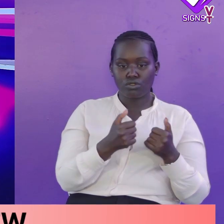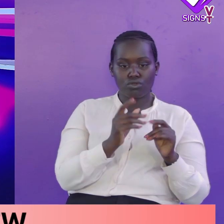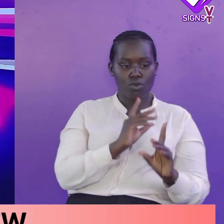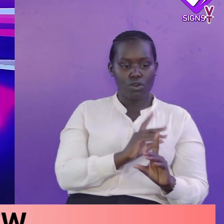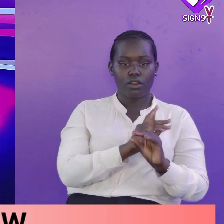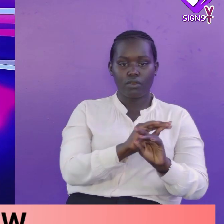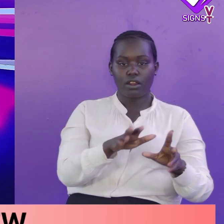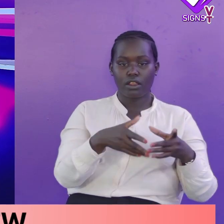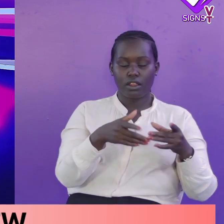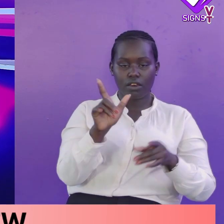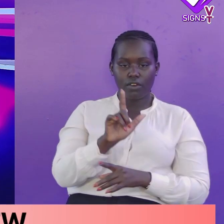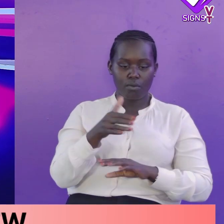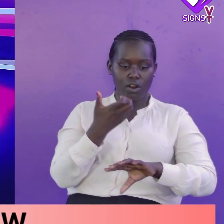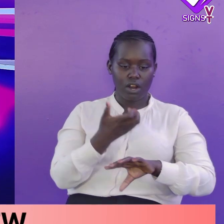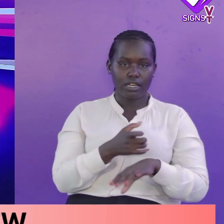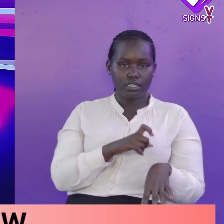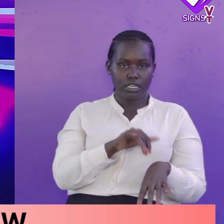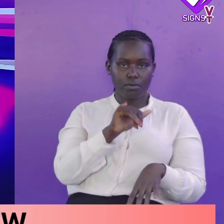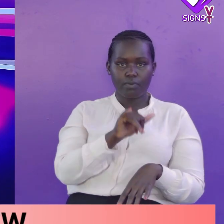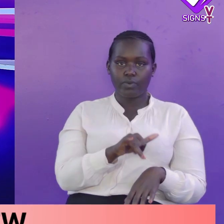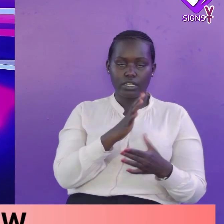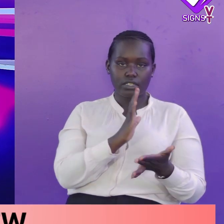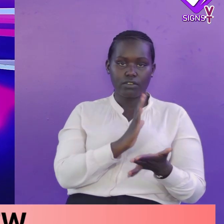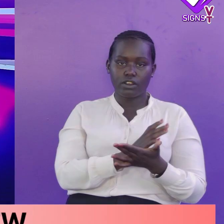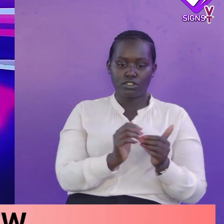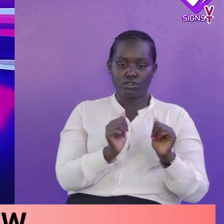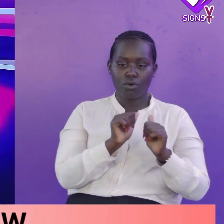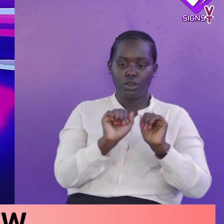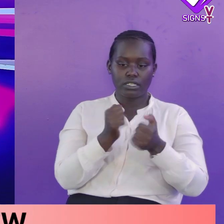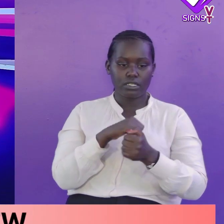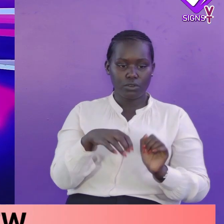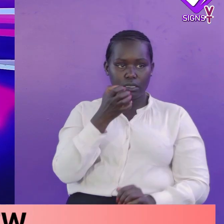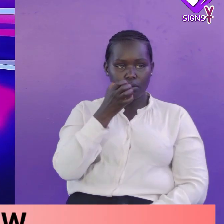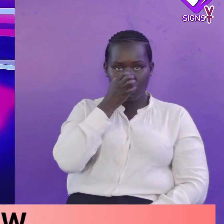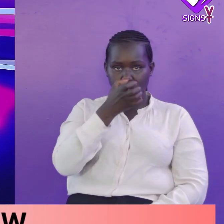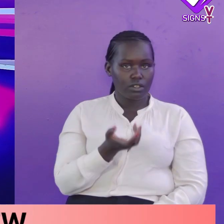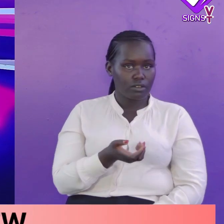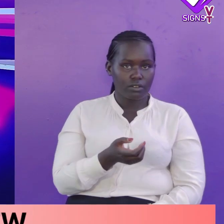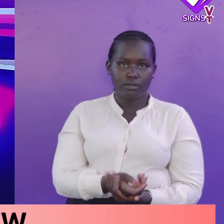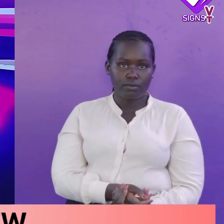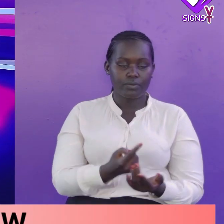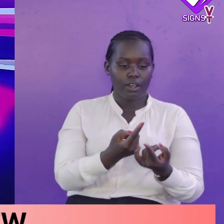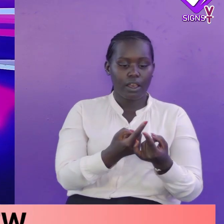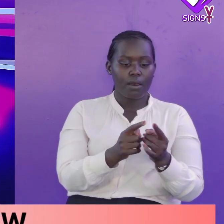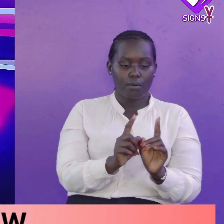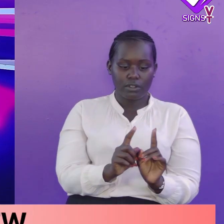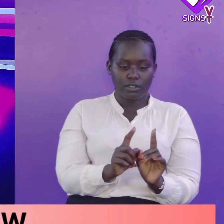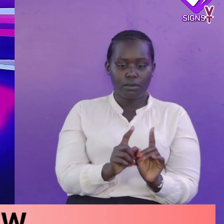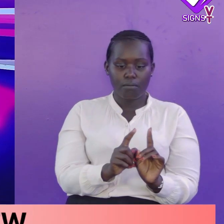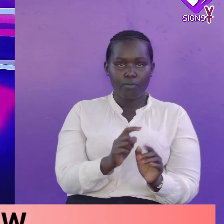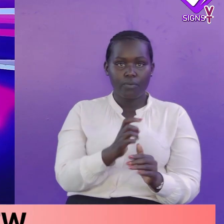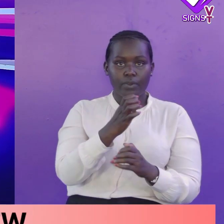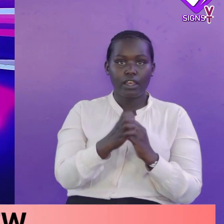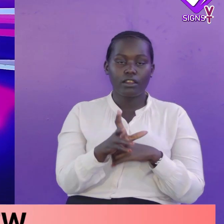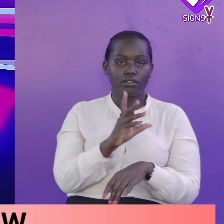very hard time. That one is a fact that I can't ignore. Yeah. But okay. At the end of the